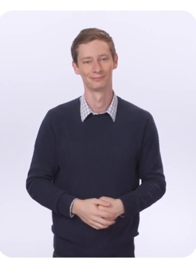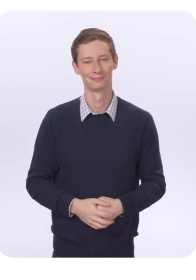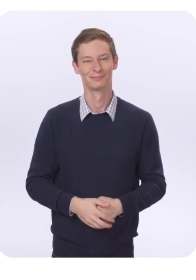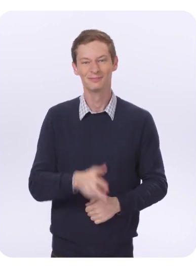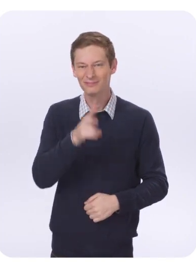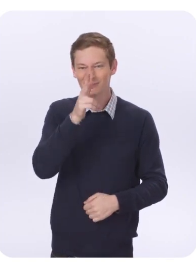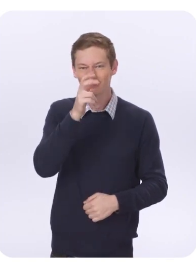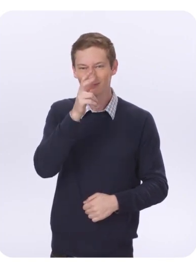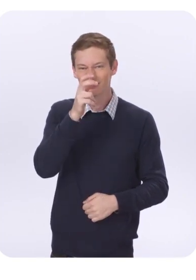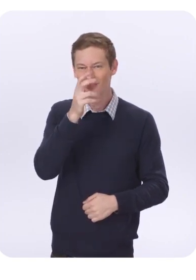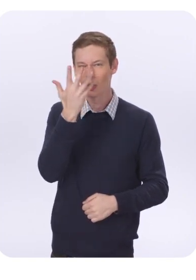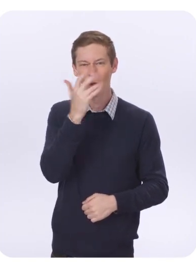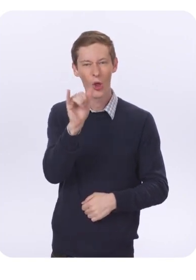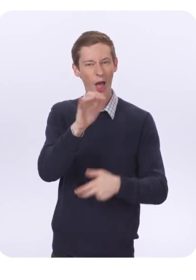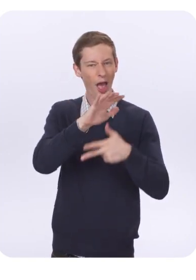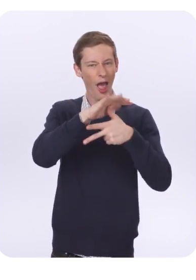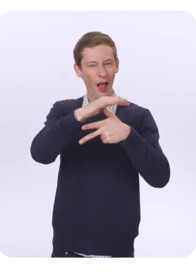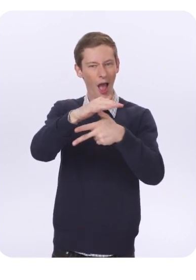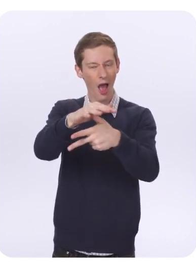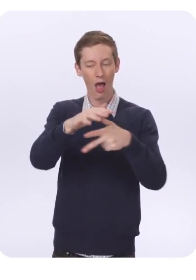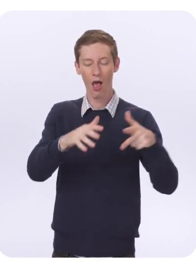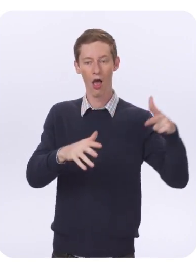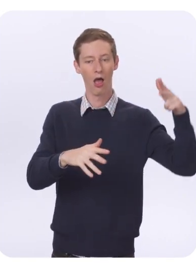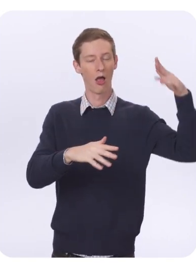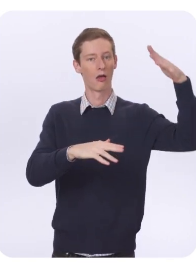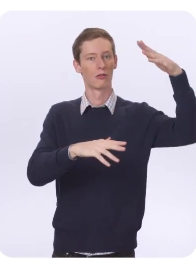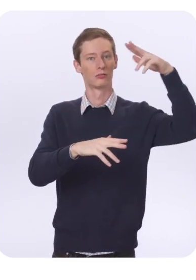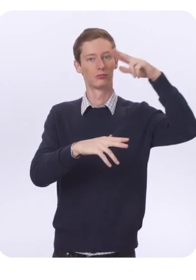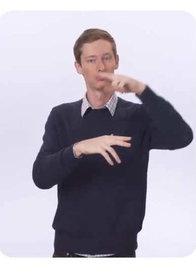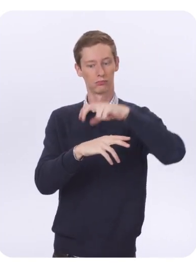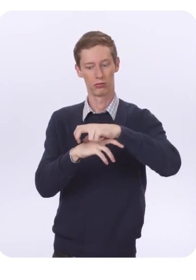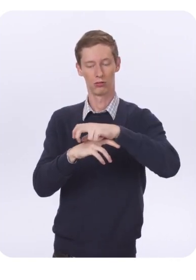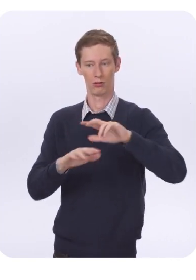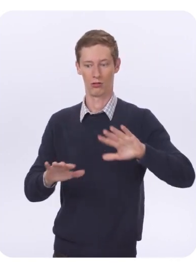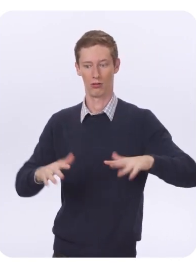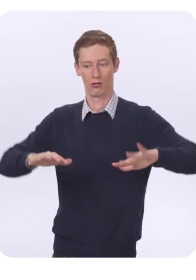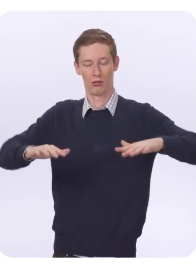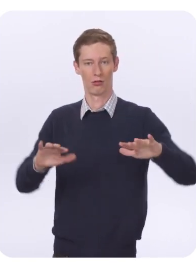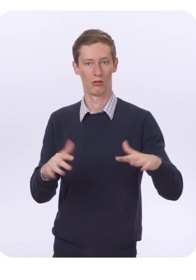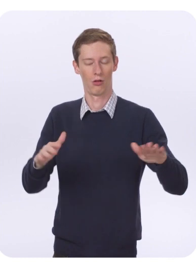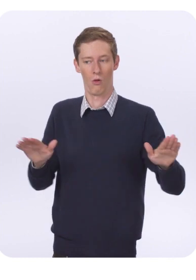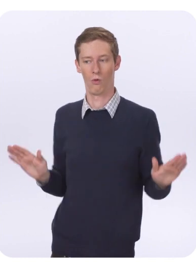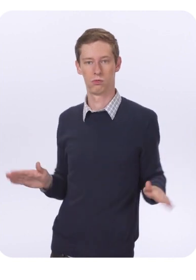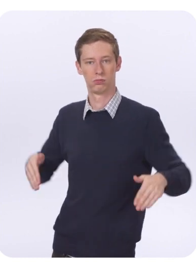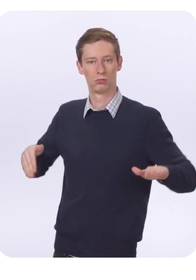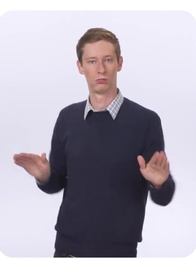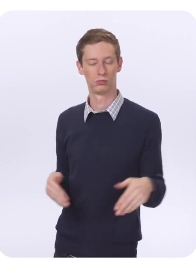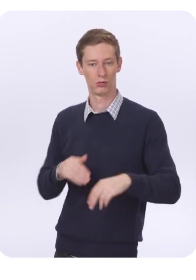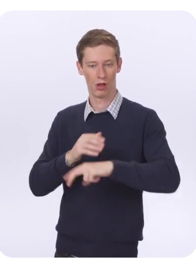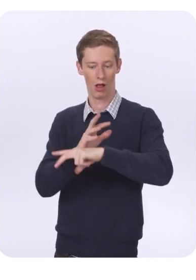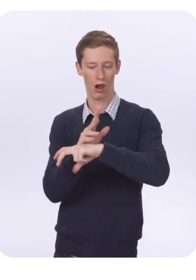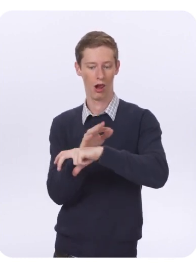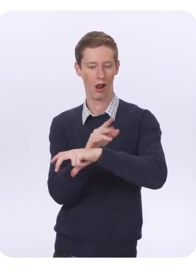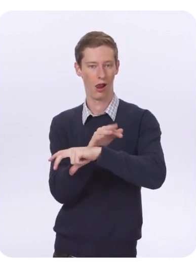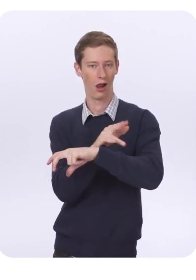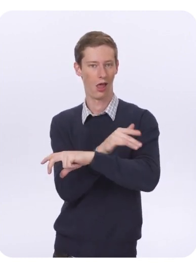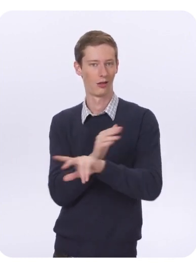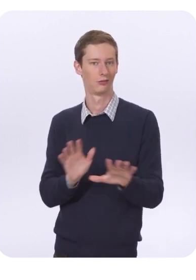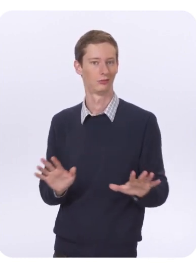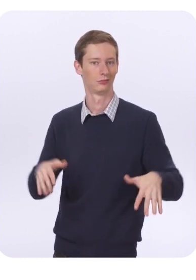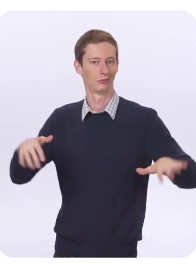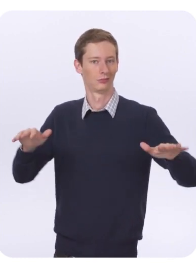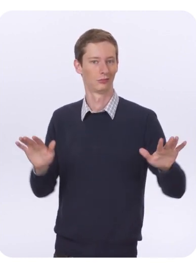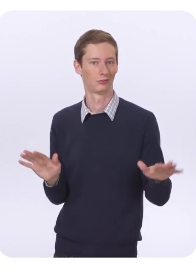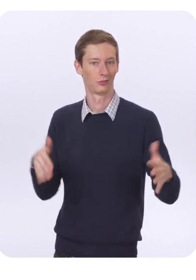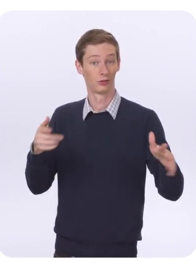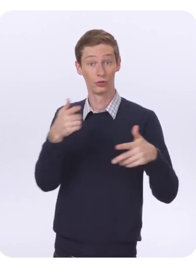A bee the size of a helicopter lands near you, making the ground shake as its hairy carapace vibrates with each wing beat.